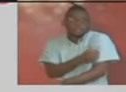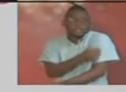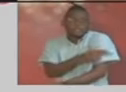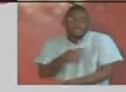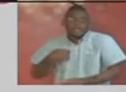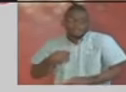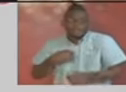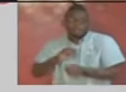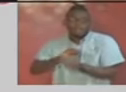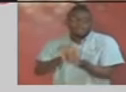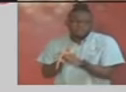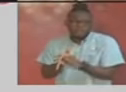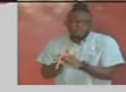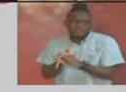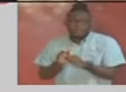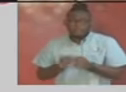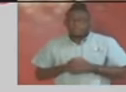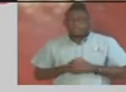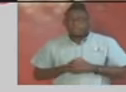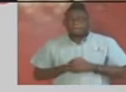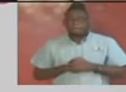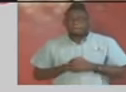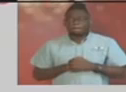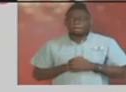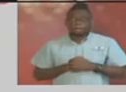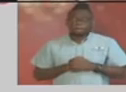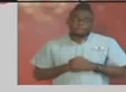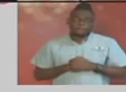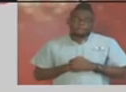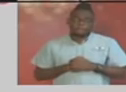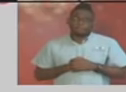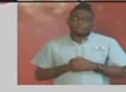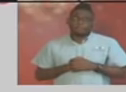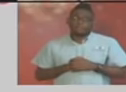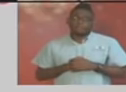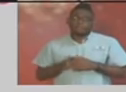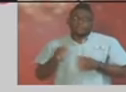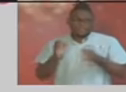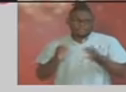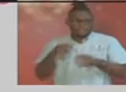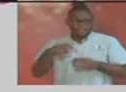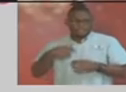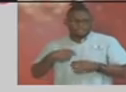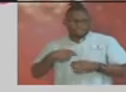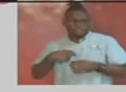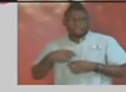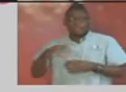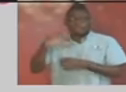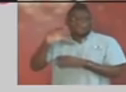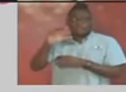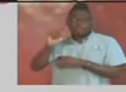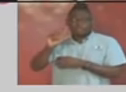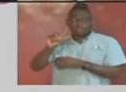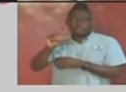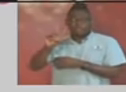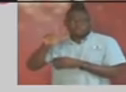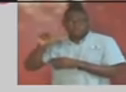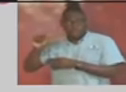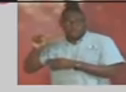with concomitant infection of TB and COVID-19 would go to Cora, and other special groups. So Cora has been